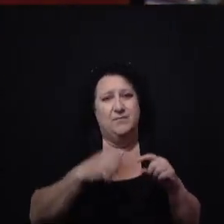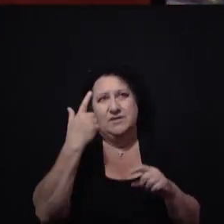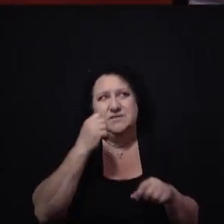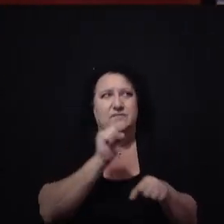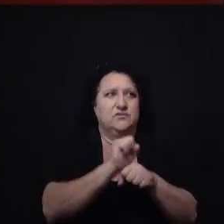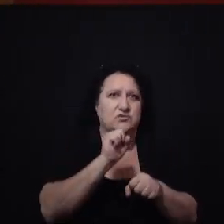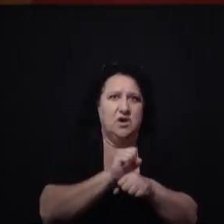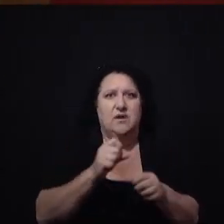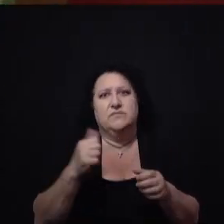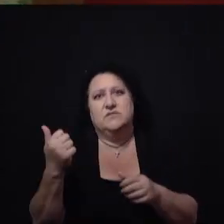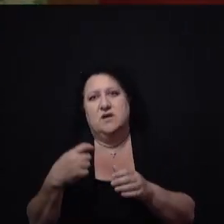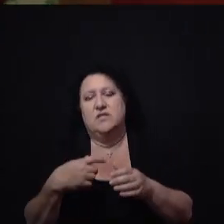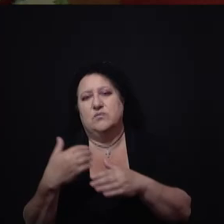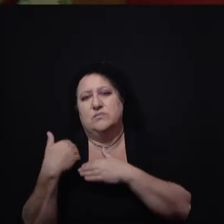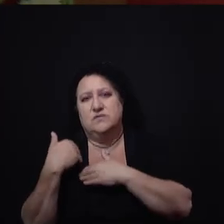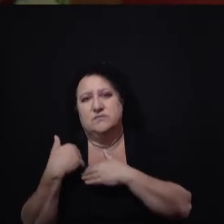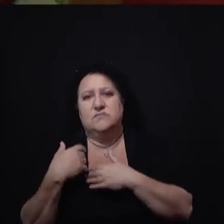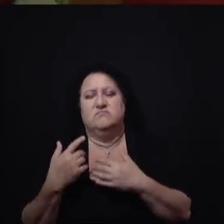okay.